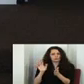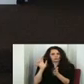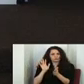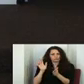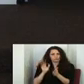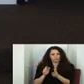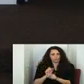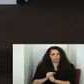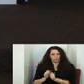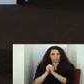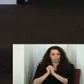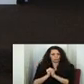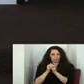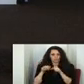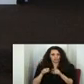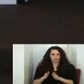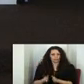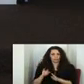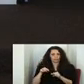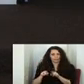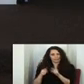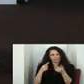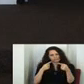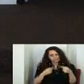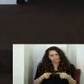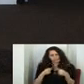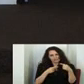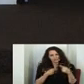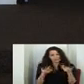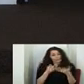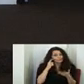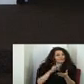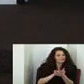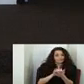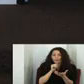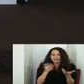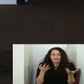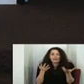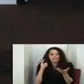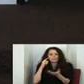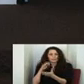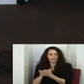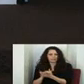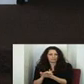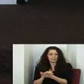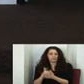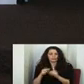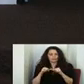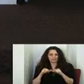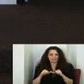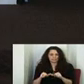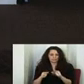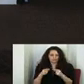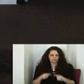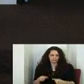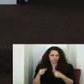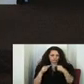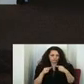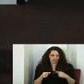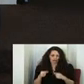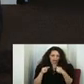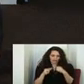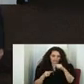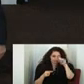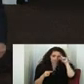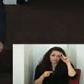they struggled to find out what to believe and what not to believe, and continues to struggle with us in